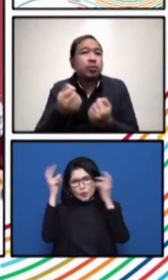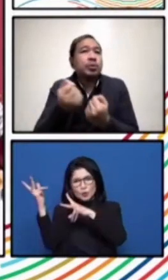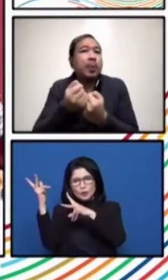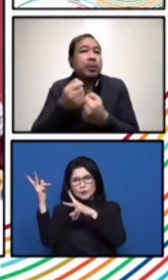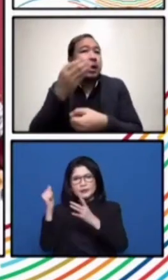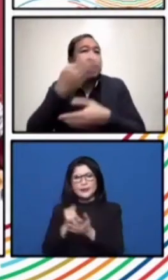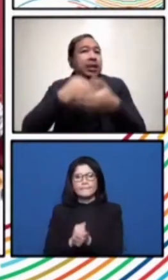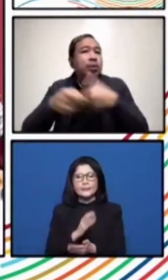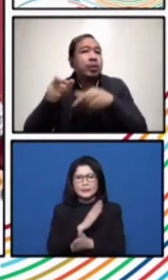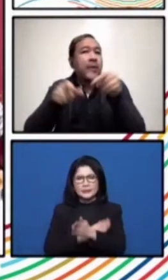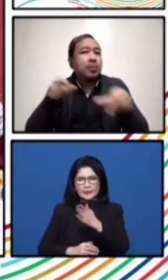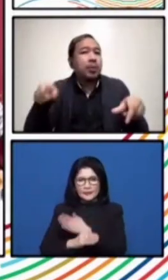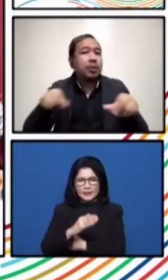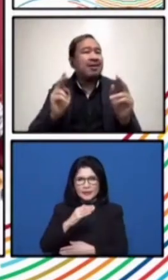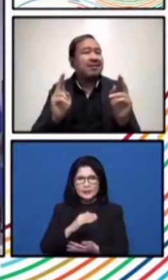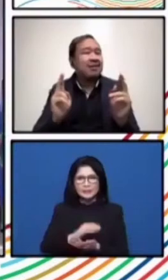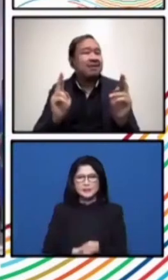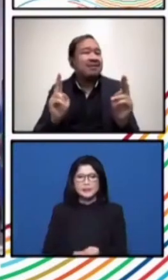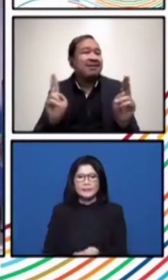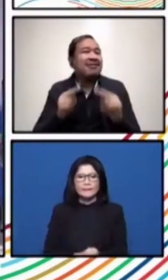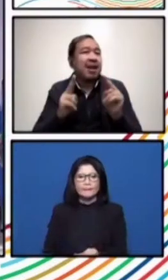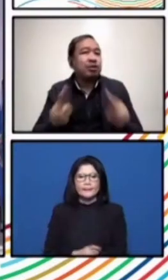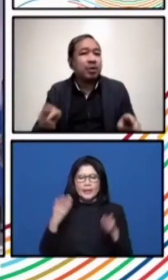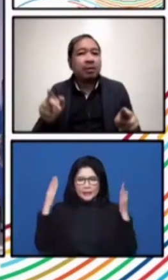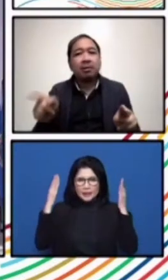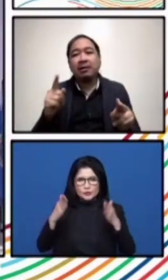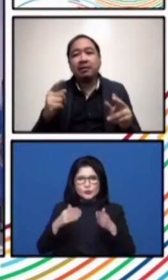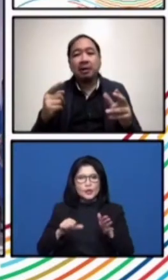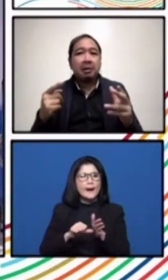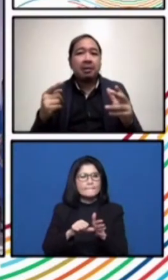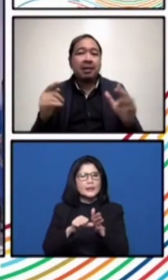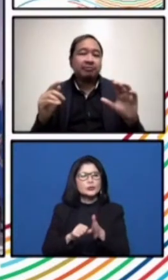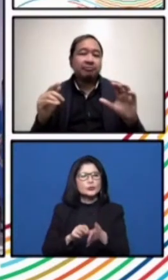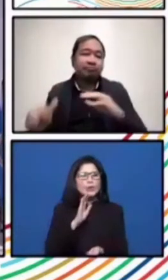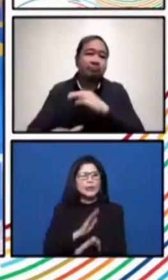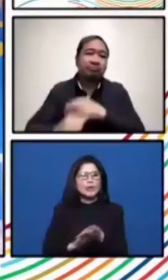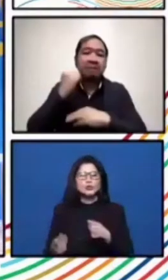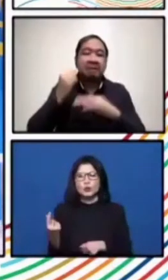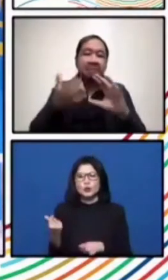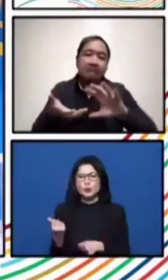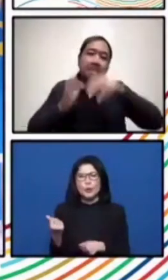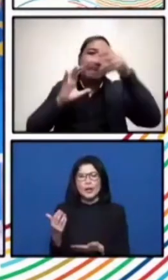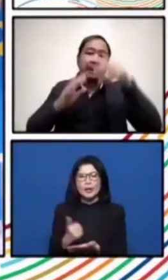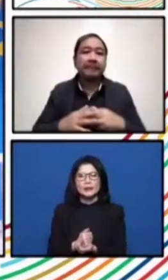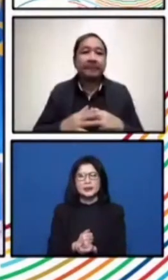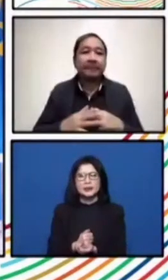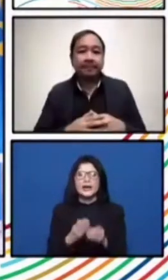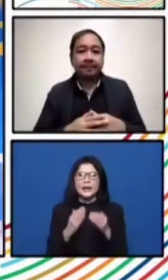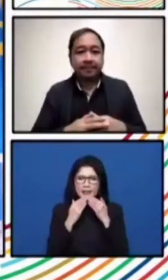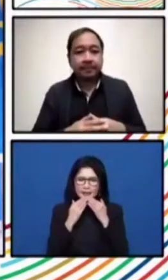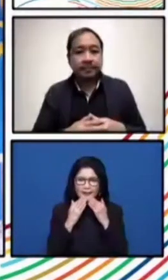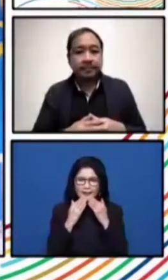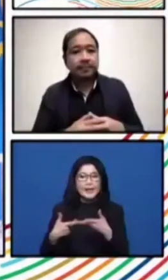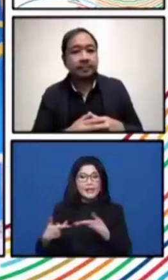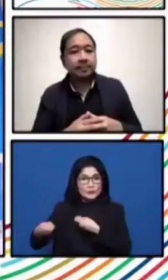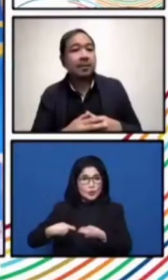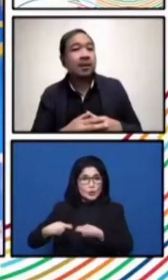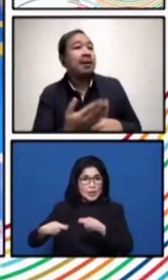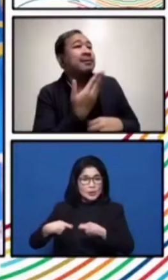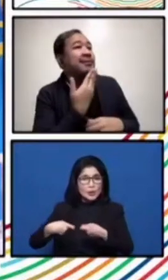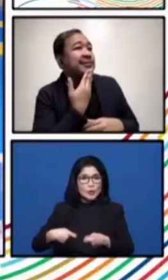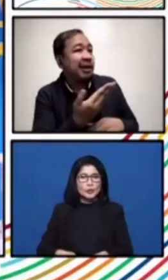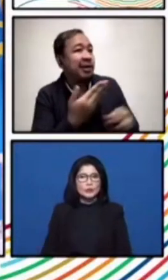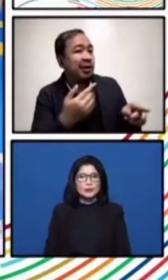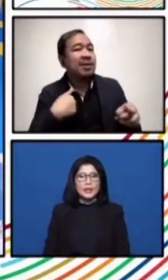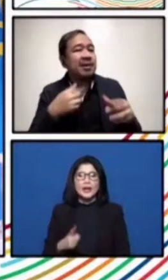biological hazards and thanks moderator the first experience I want to share from